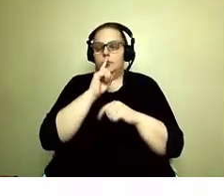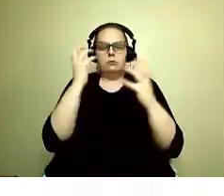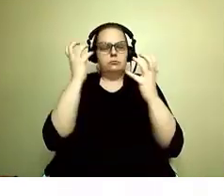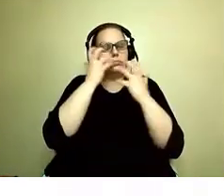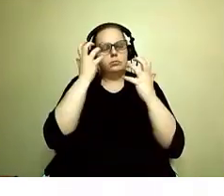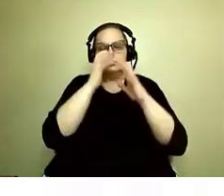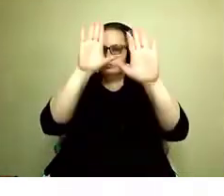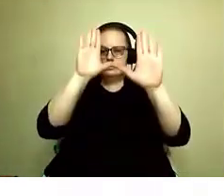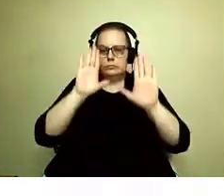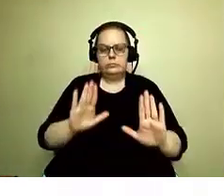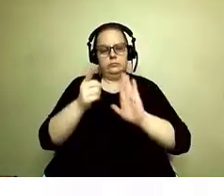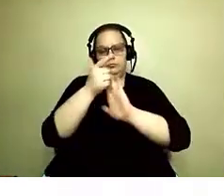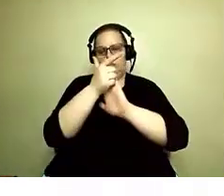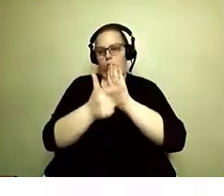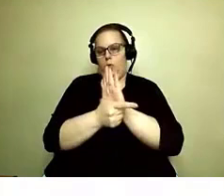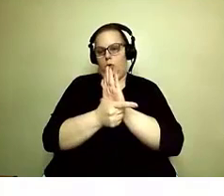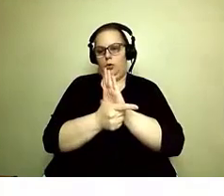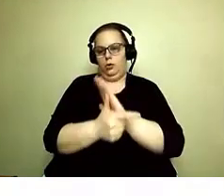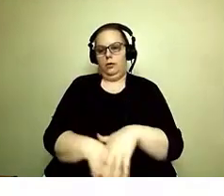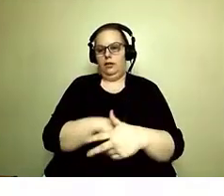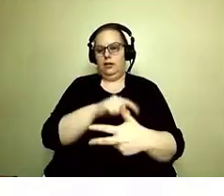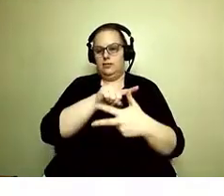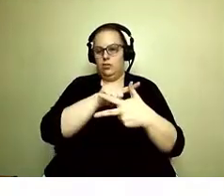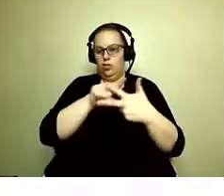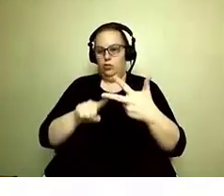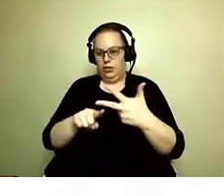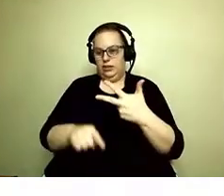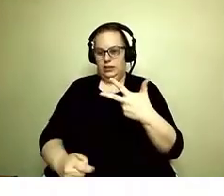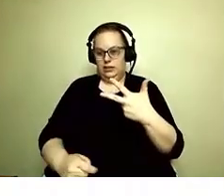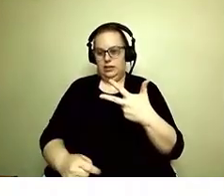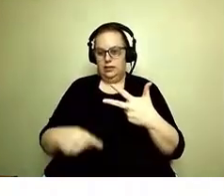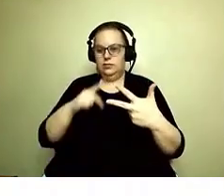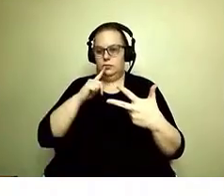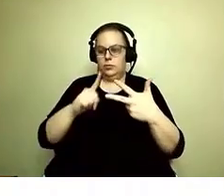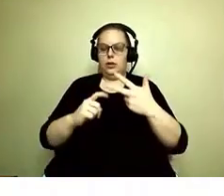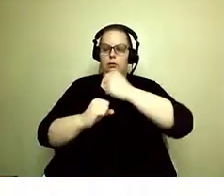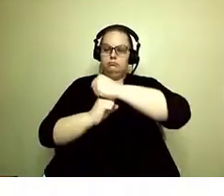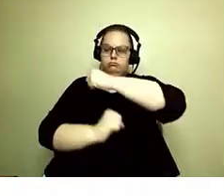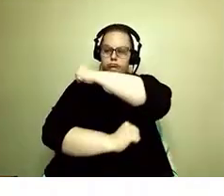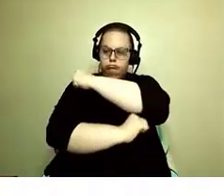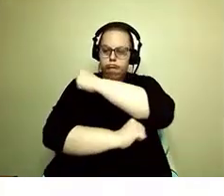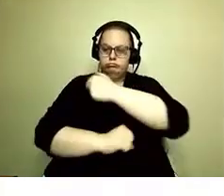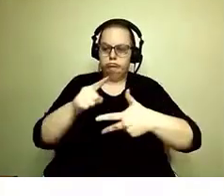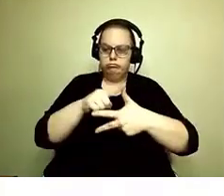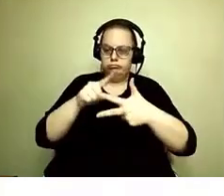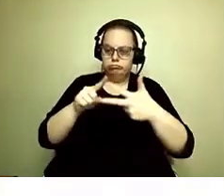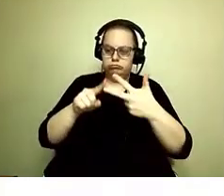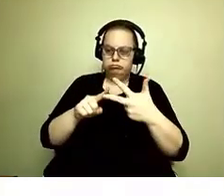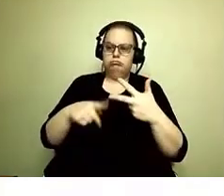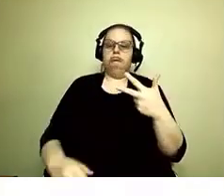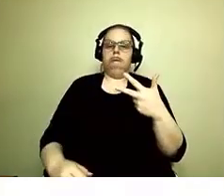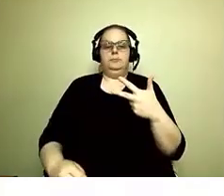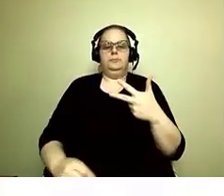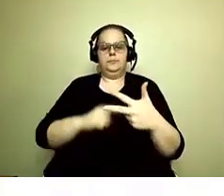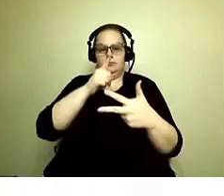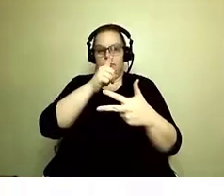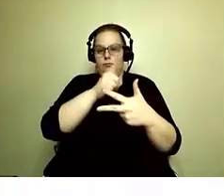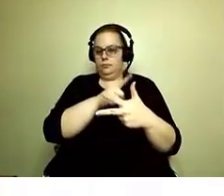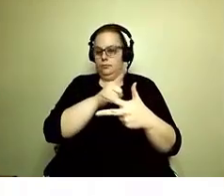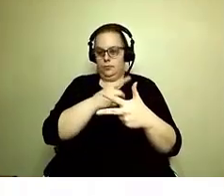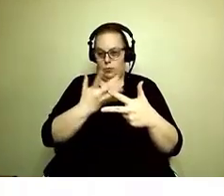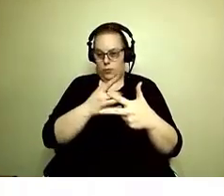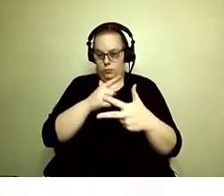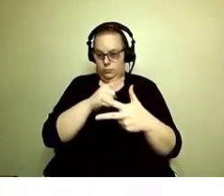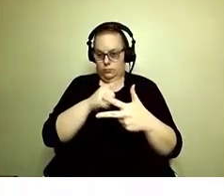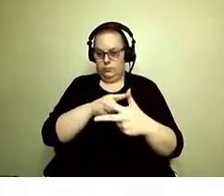of legislation, it has three, I feel like it has three pillars or cornerstones. The first is it guarantees